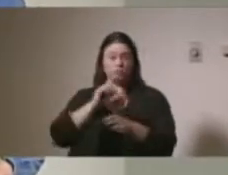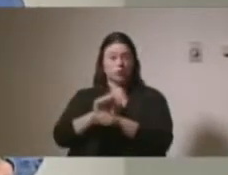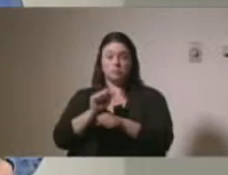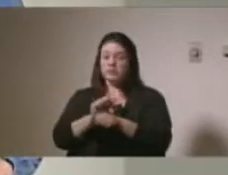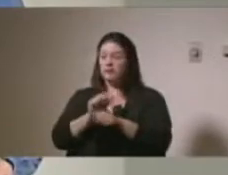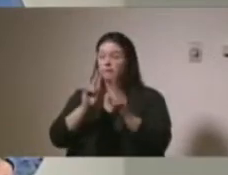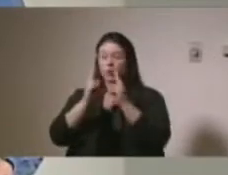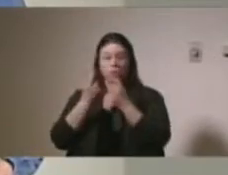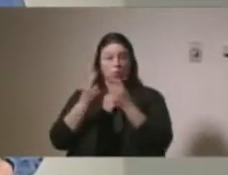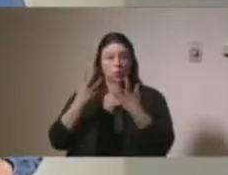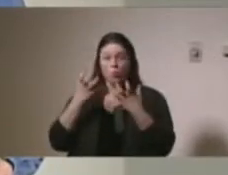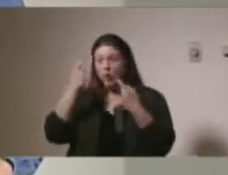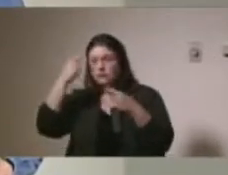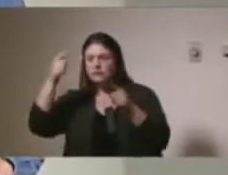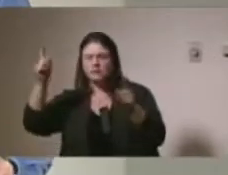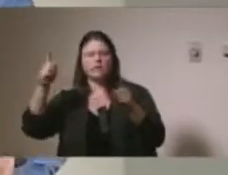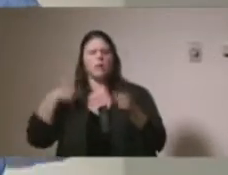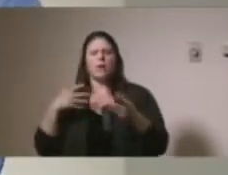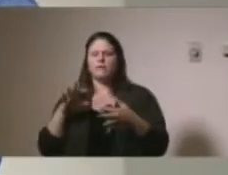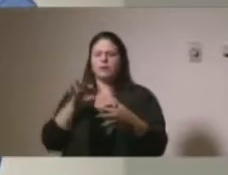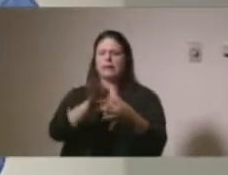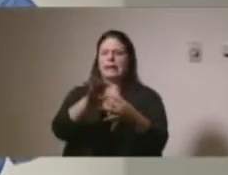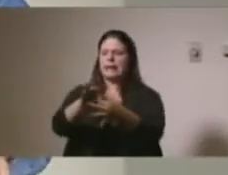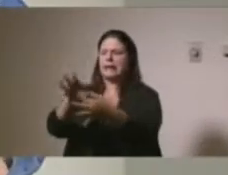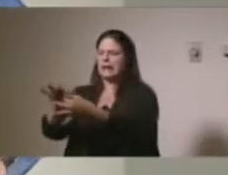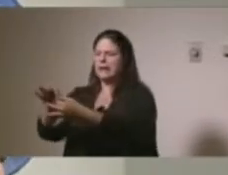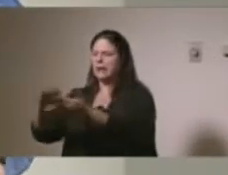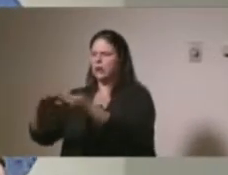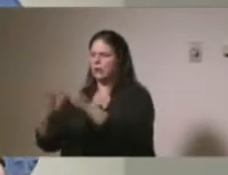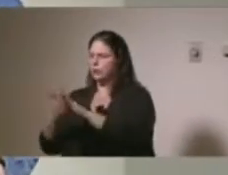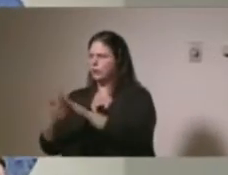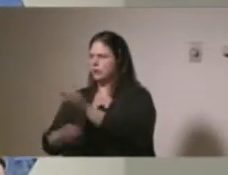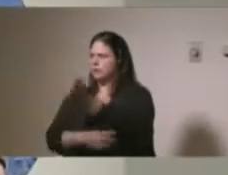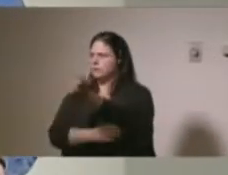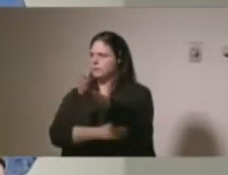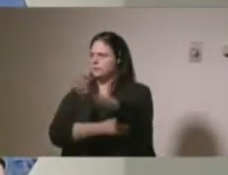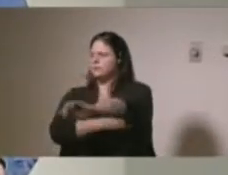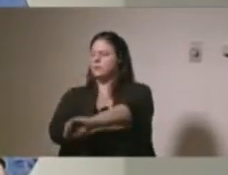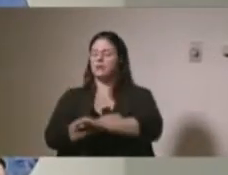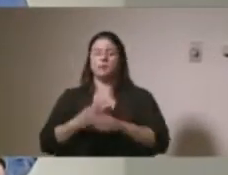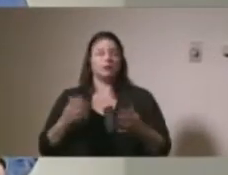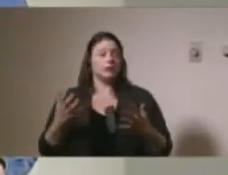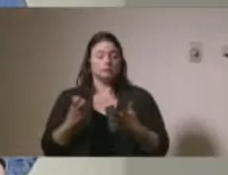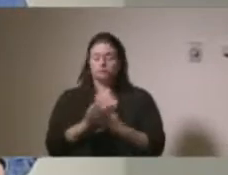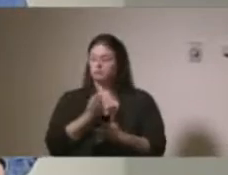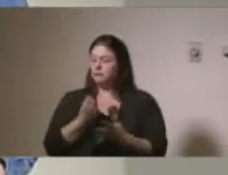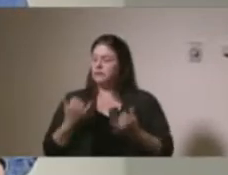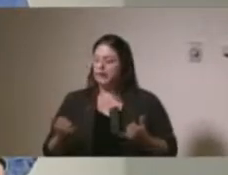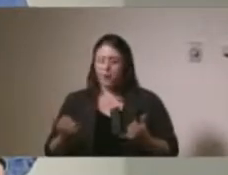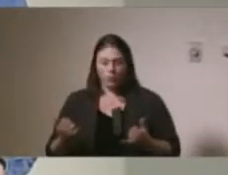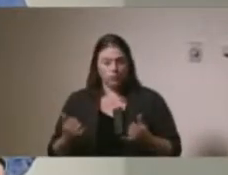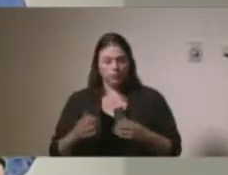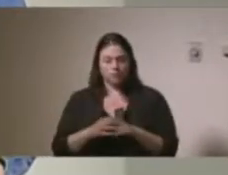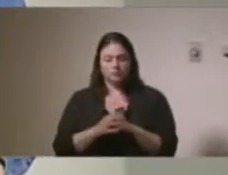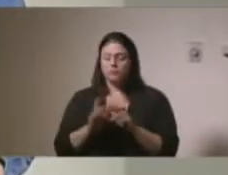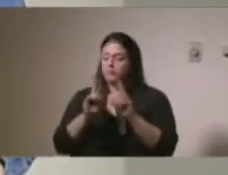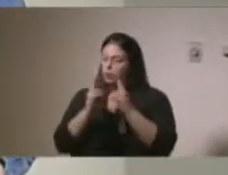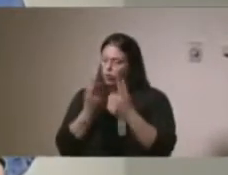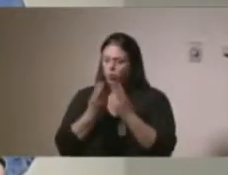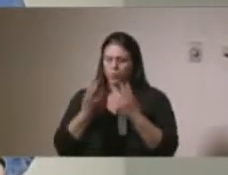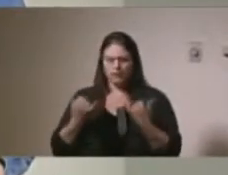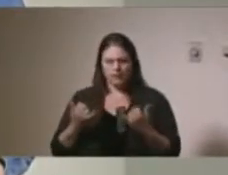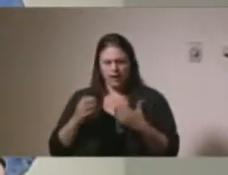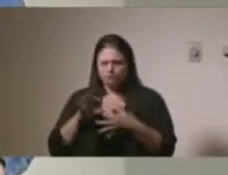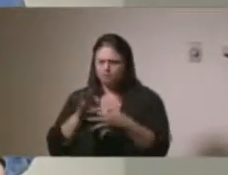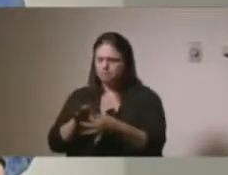better connections with those in the community. And this is a perfect opportunity where unions can actually join together with the community,